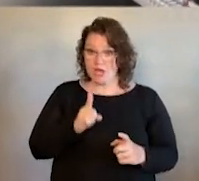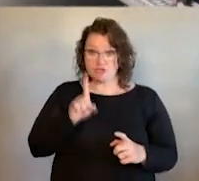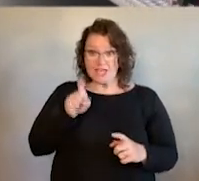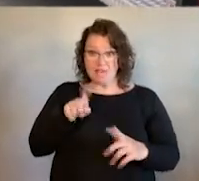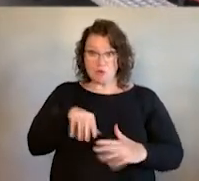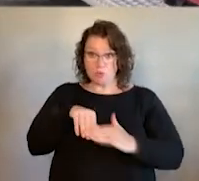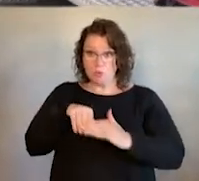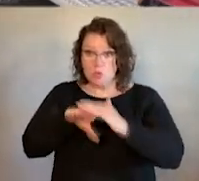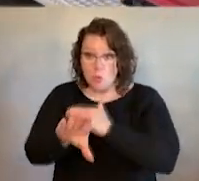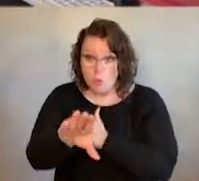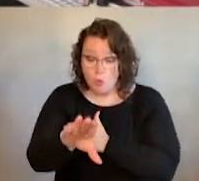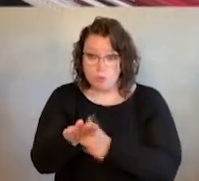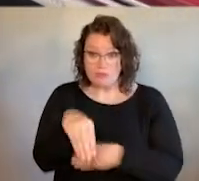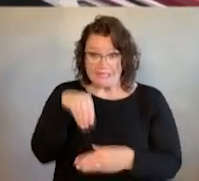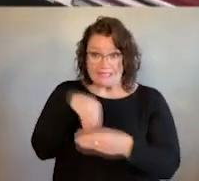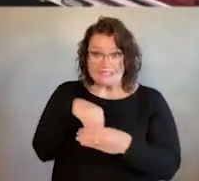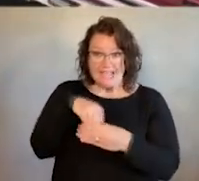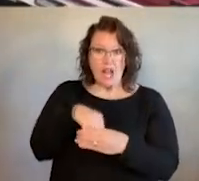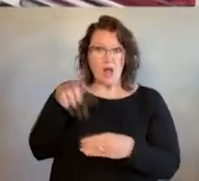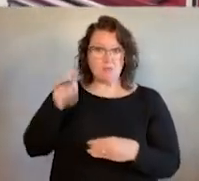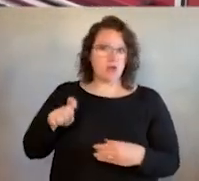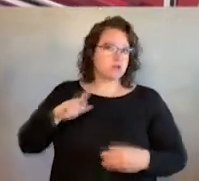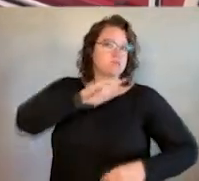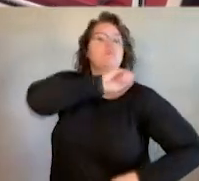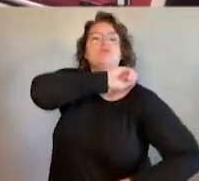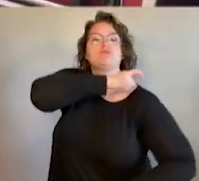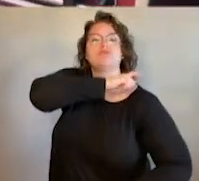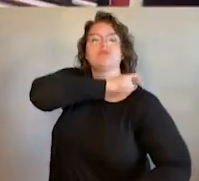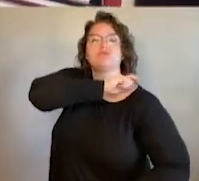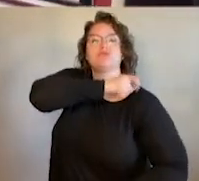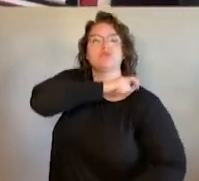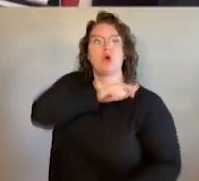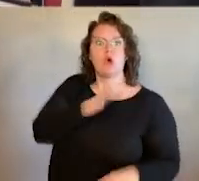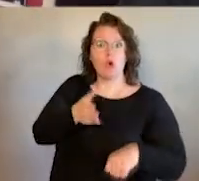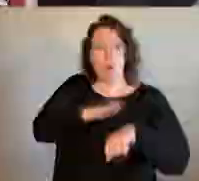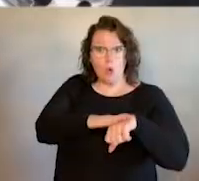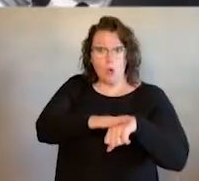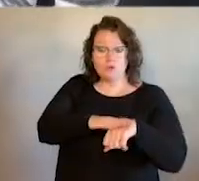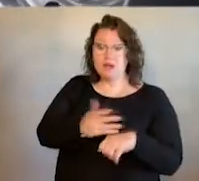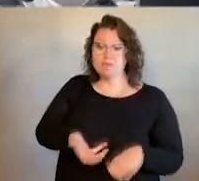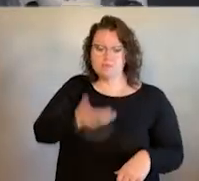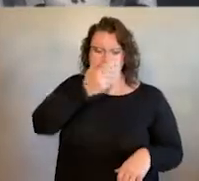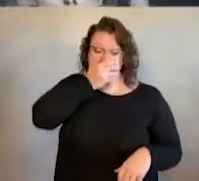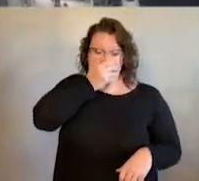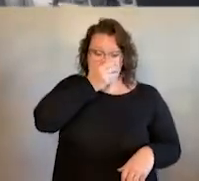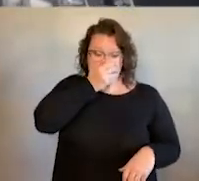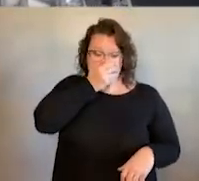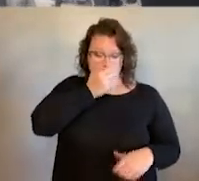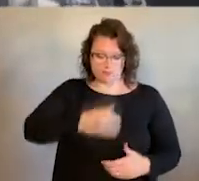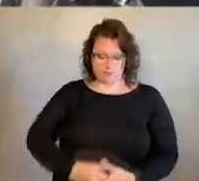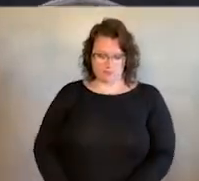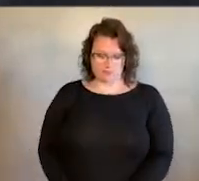go inside, of course, we have to turn our air bottle on and we have to put our mask on.